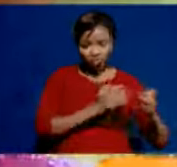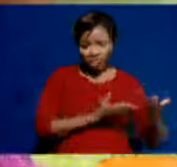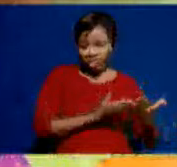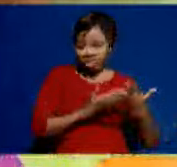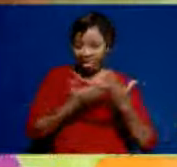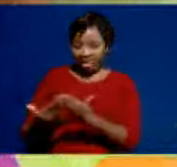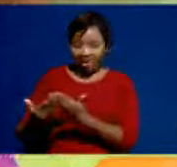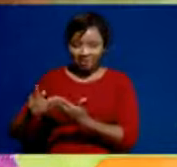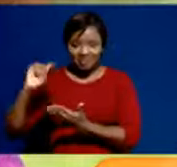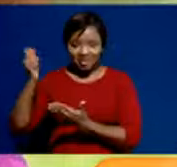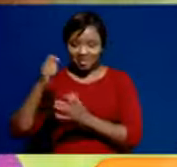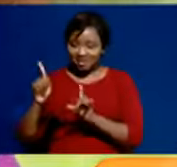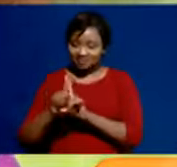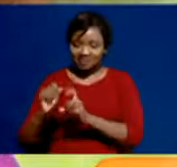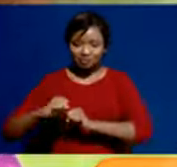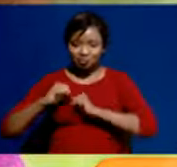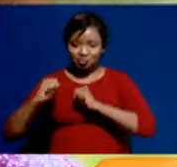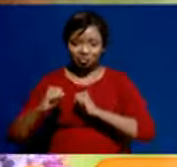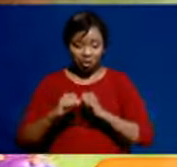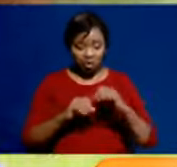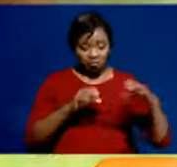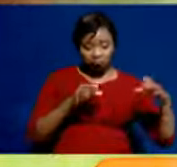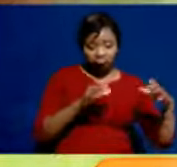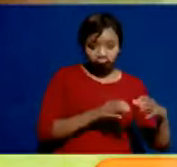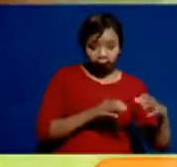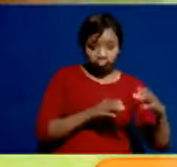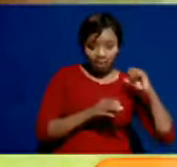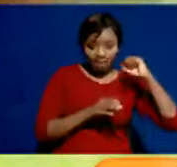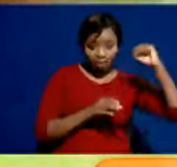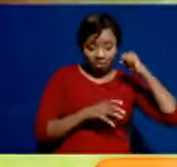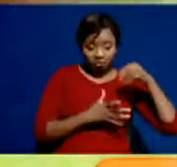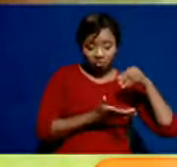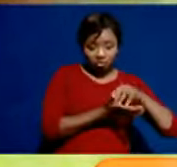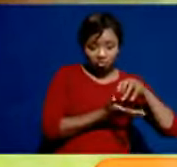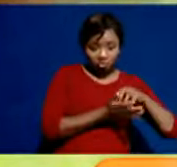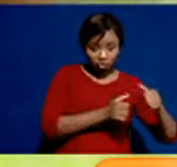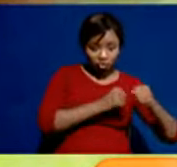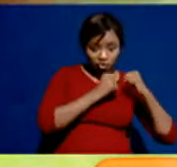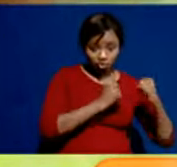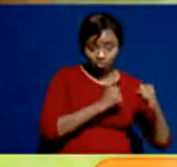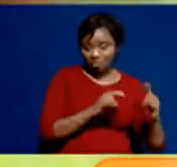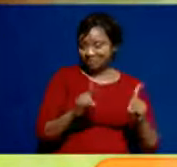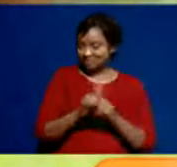Our political hygiene contributes to the political hygiene of the nation.